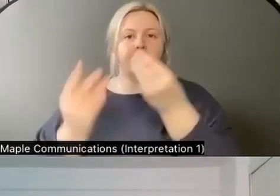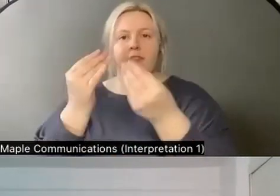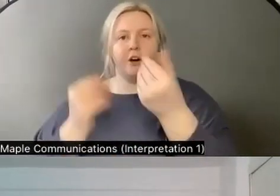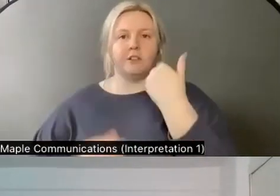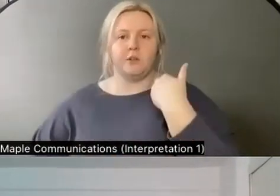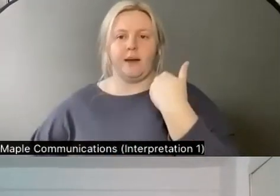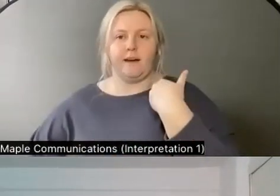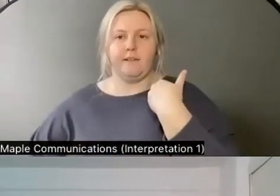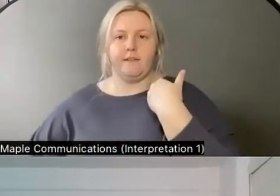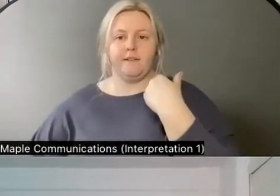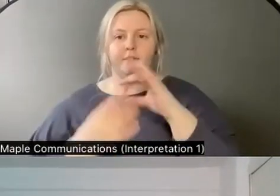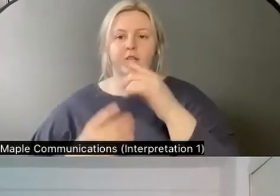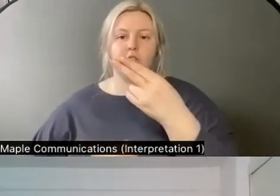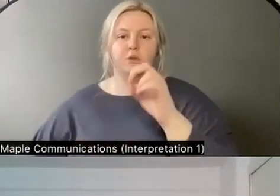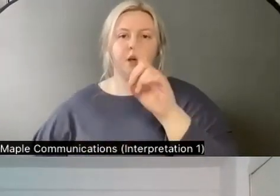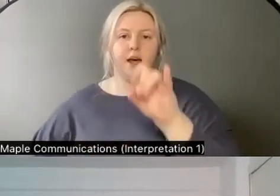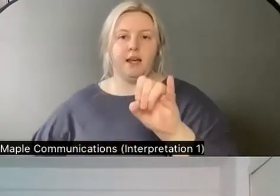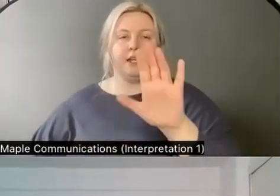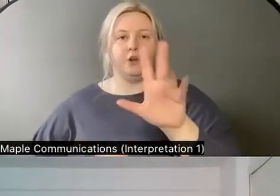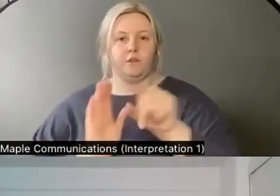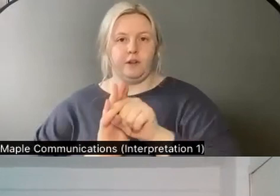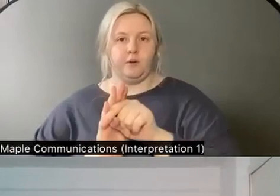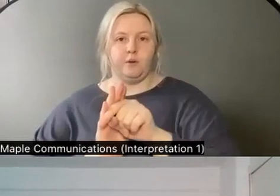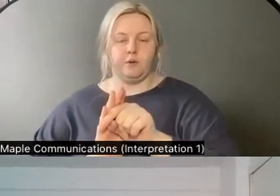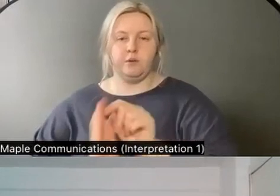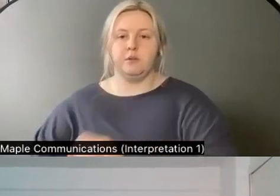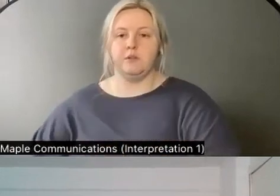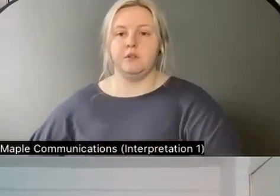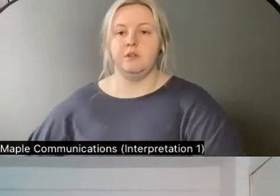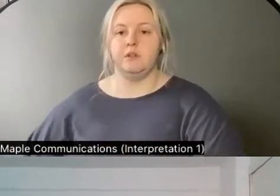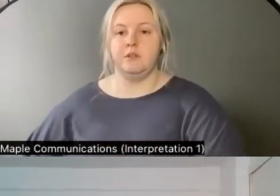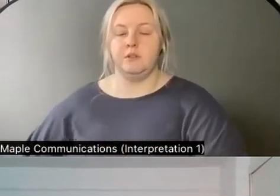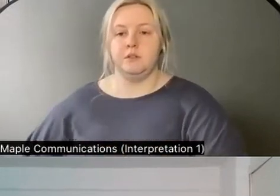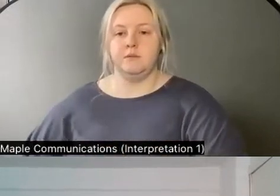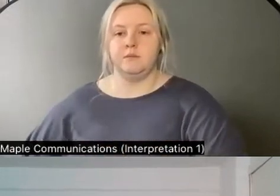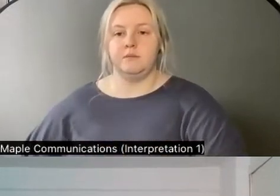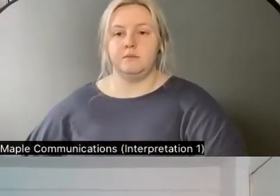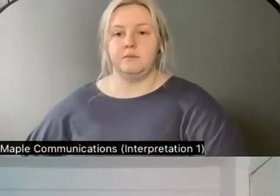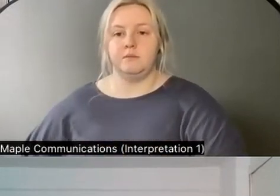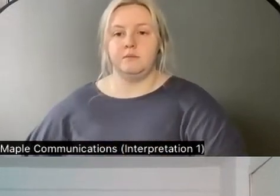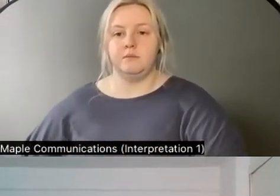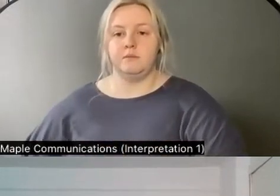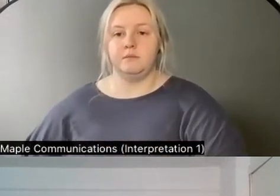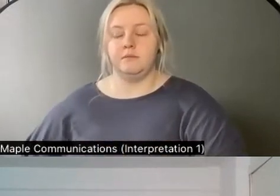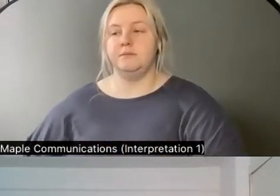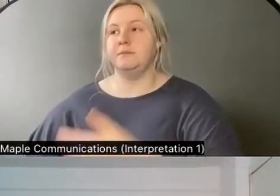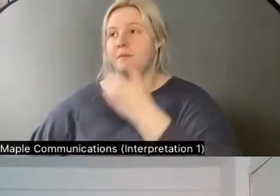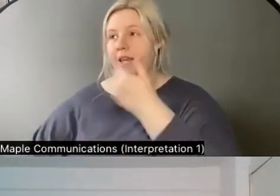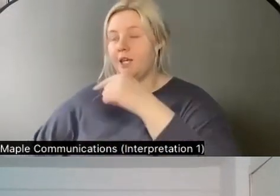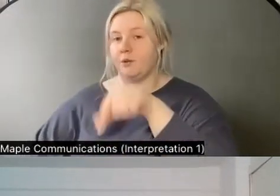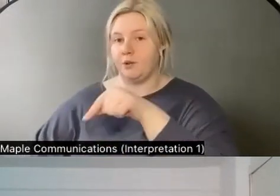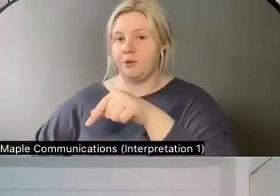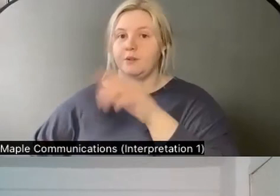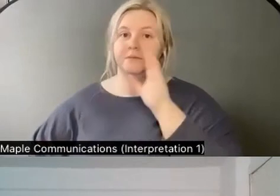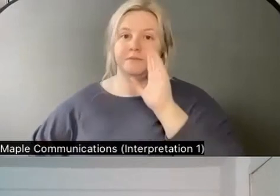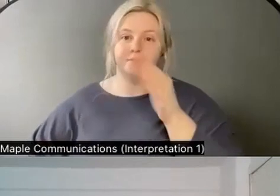on Heidi's comments from earlier. Thank you, Q. Hi, everyone. My